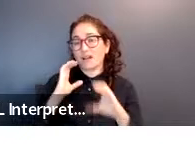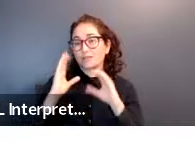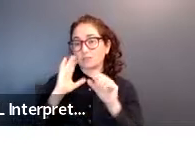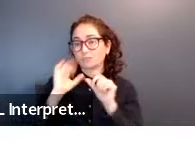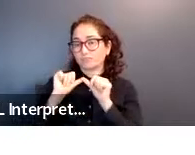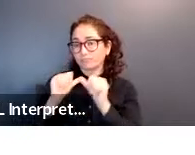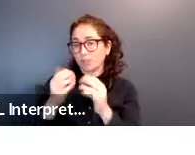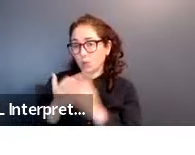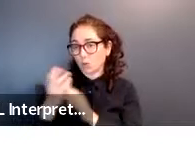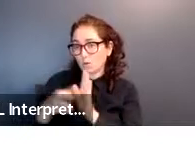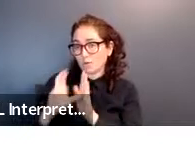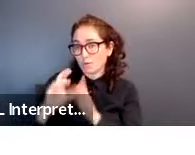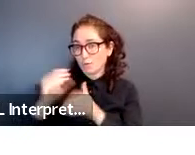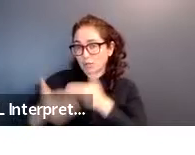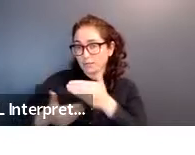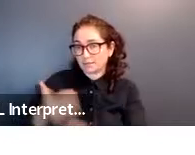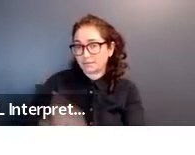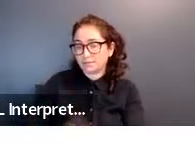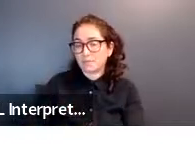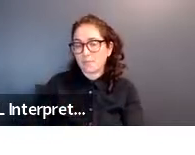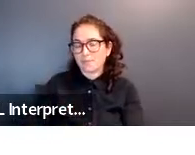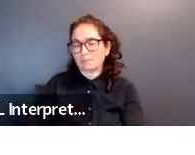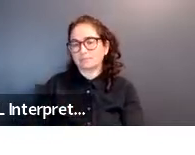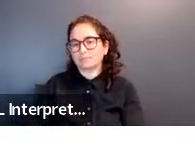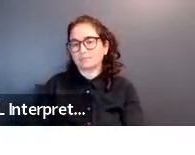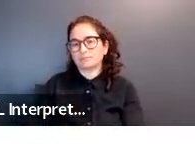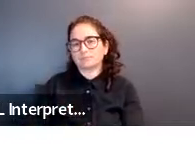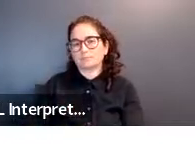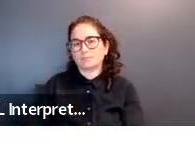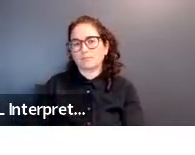that review process.